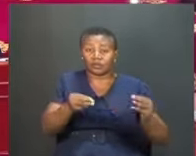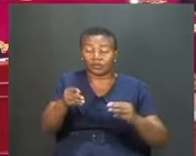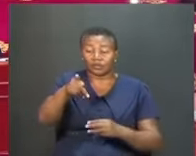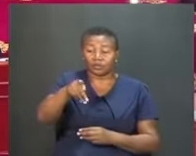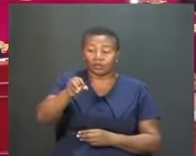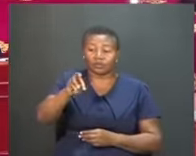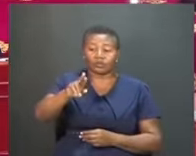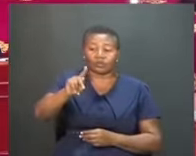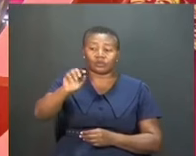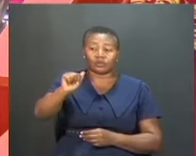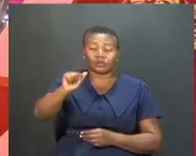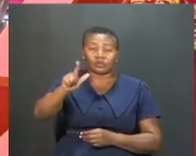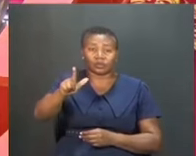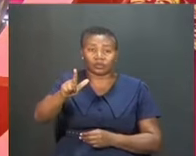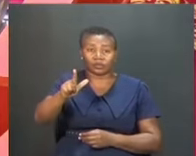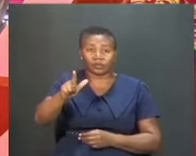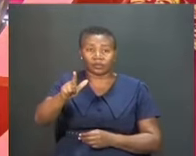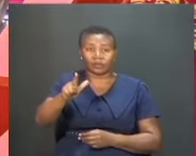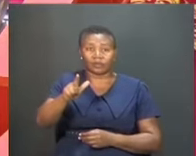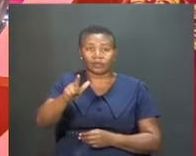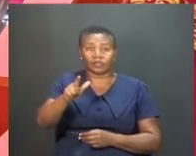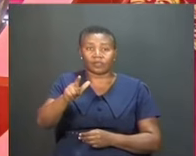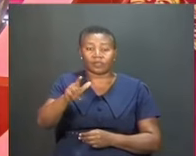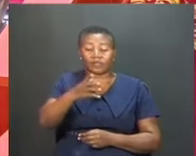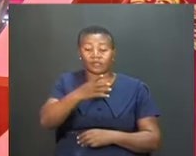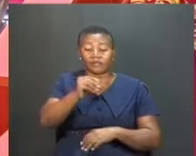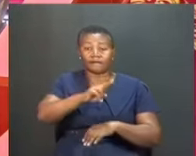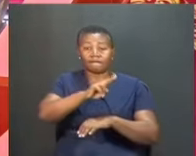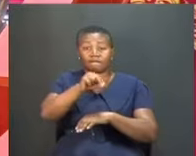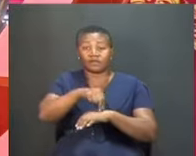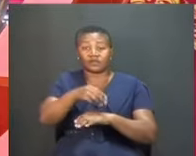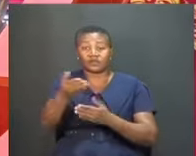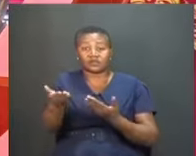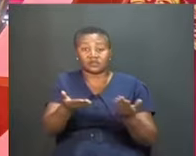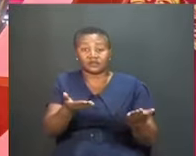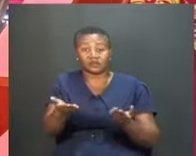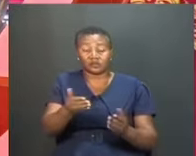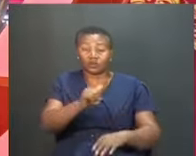and metric app of the National Service Authority.